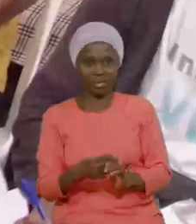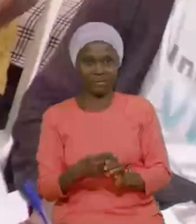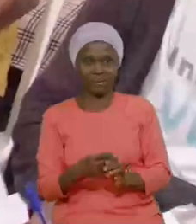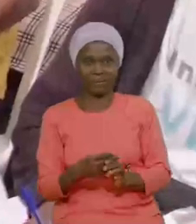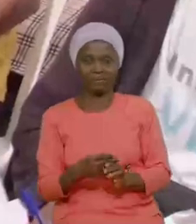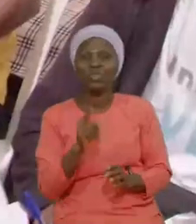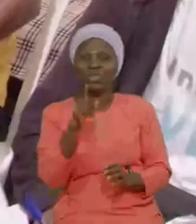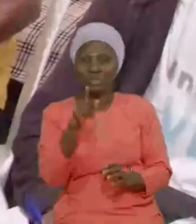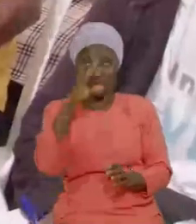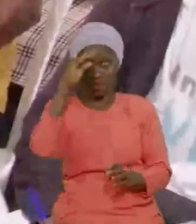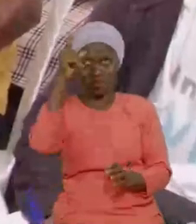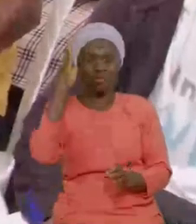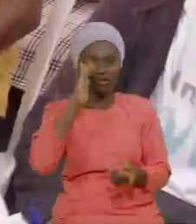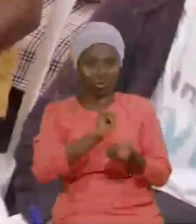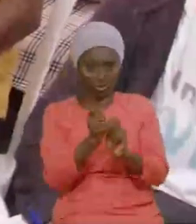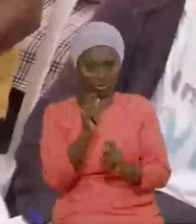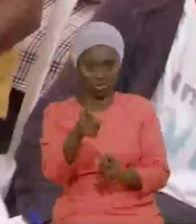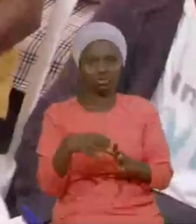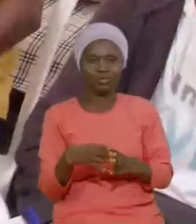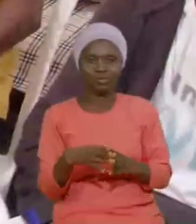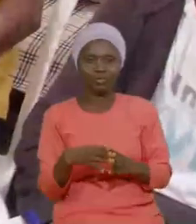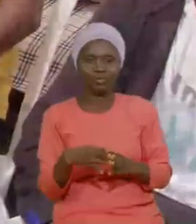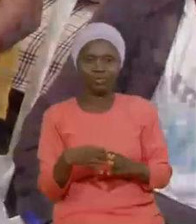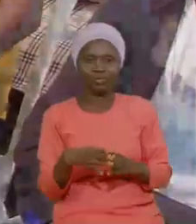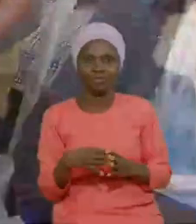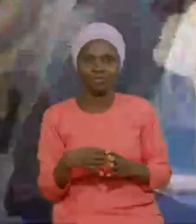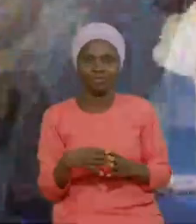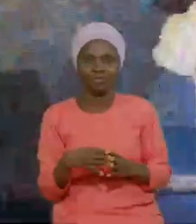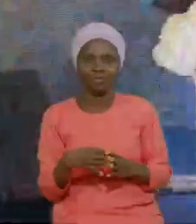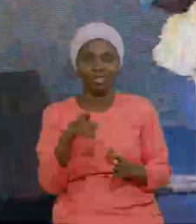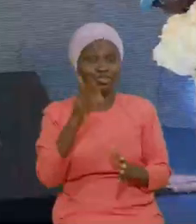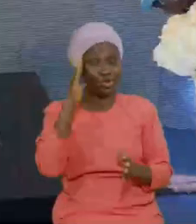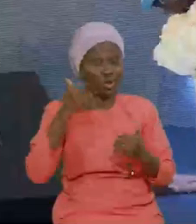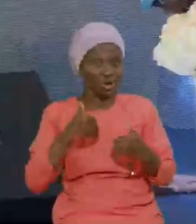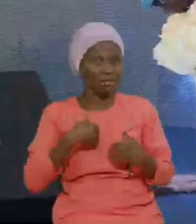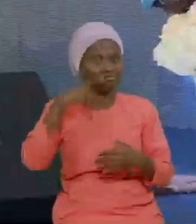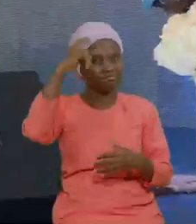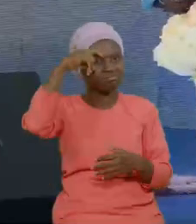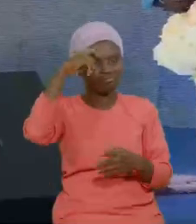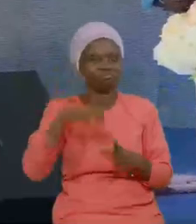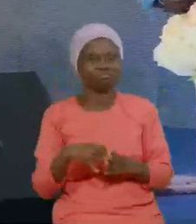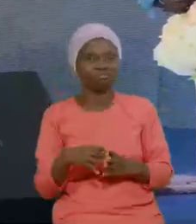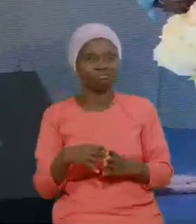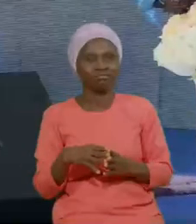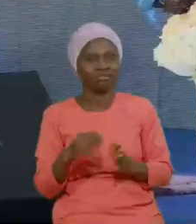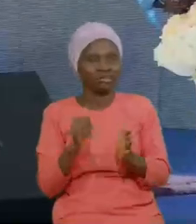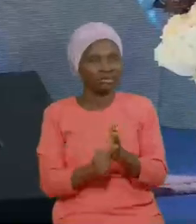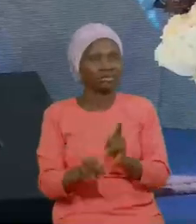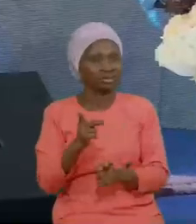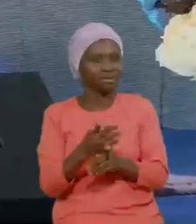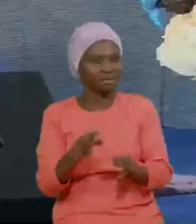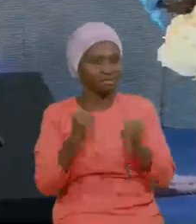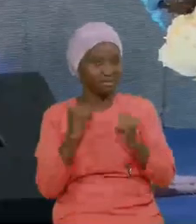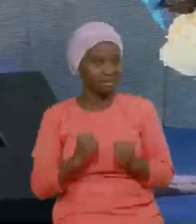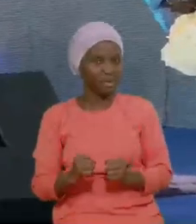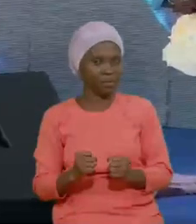He will change you. You will have such wisdom, such power,